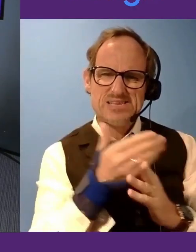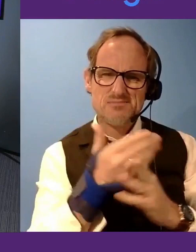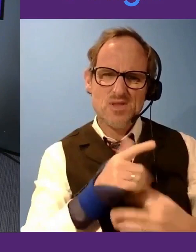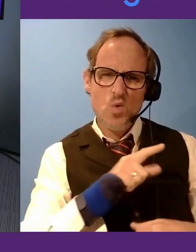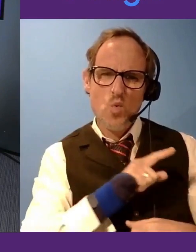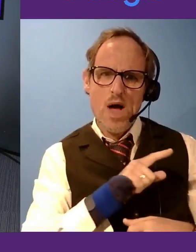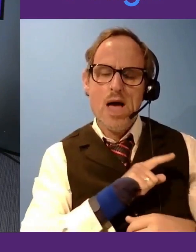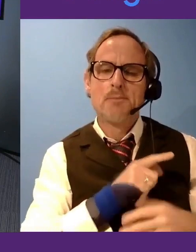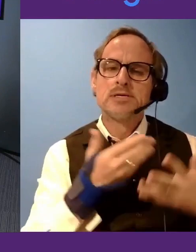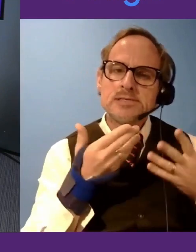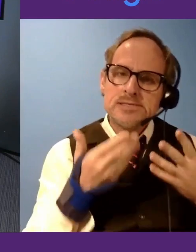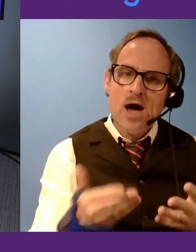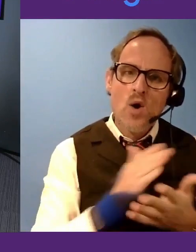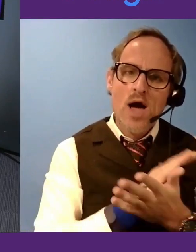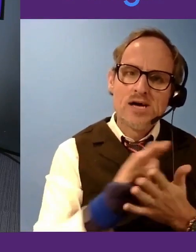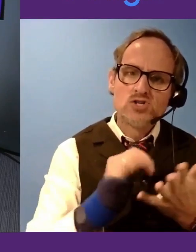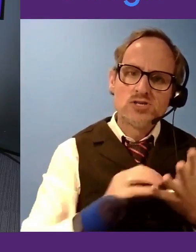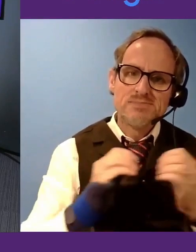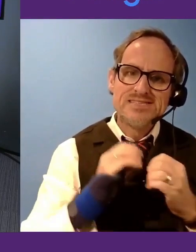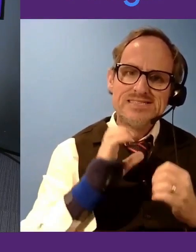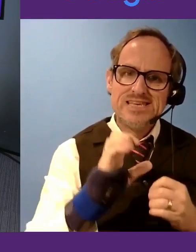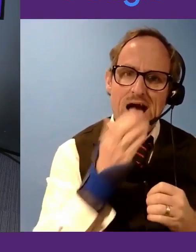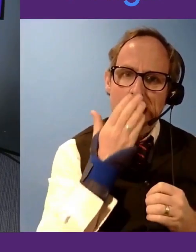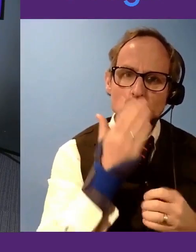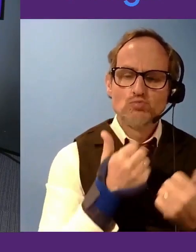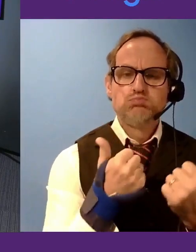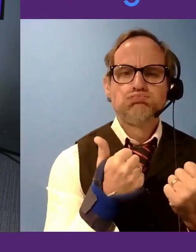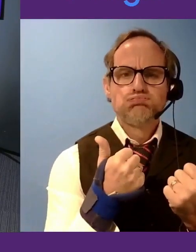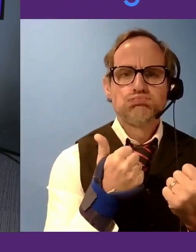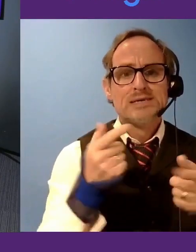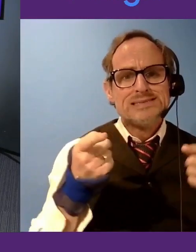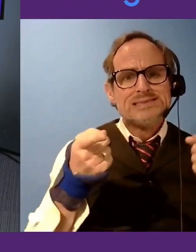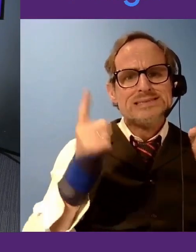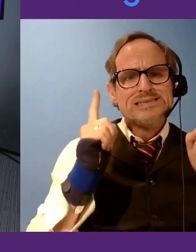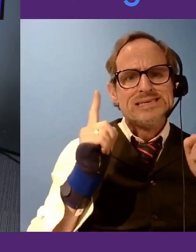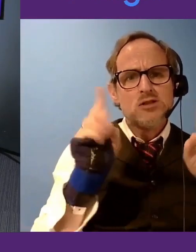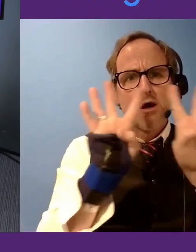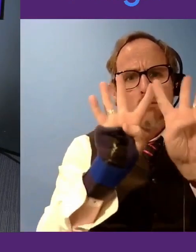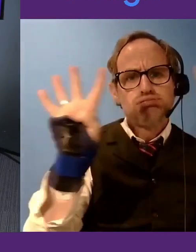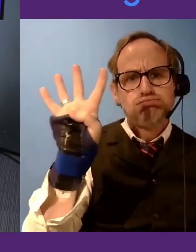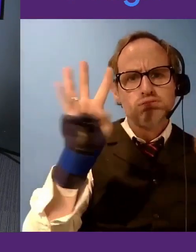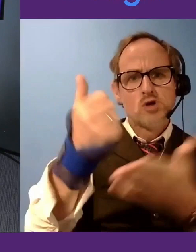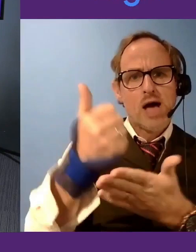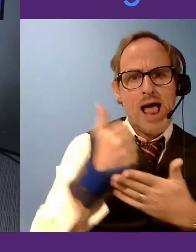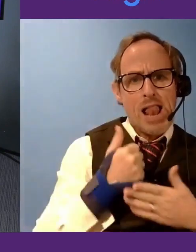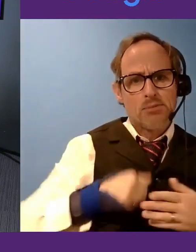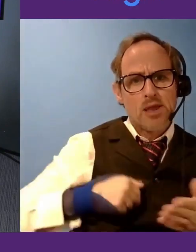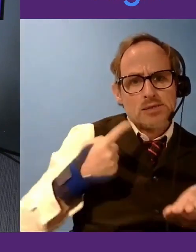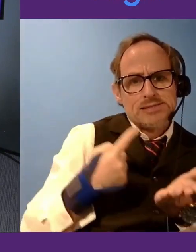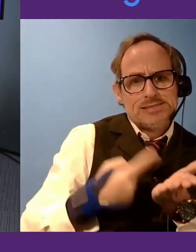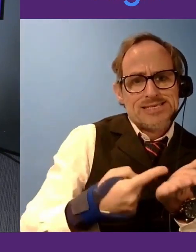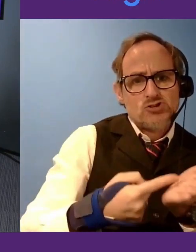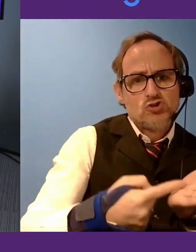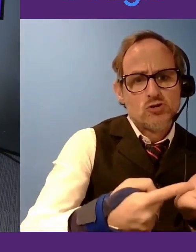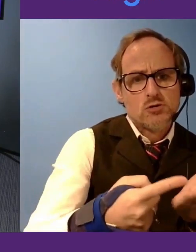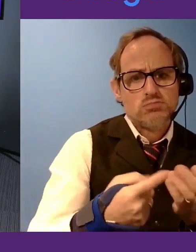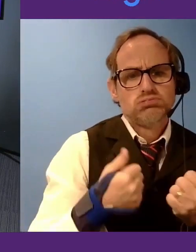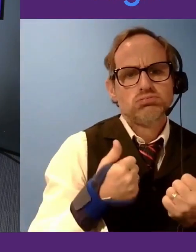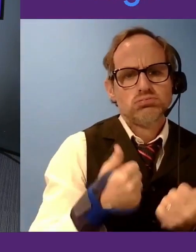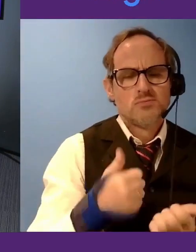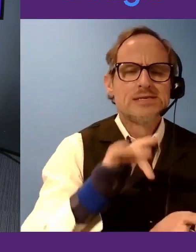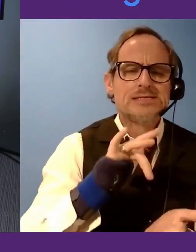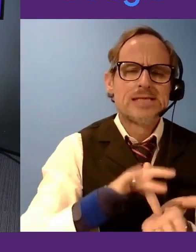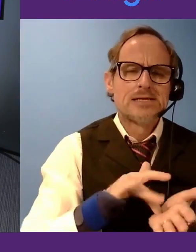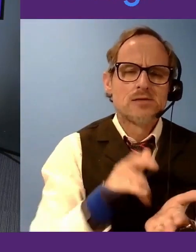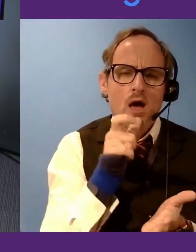to get there. The senior support helps us, and our processes, as has been said, the actual robust